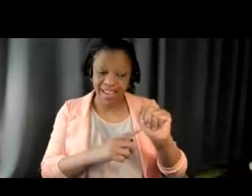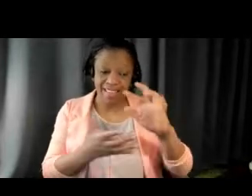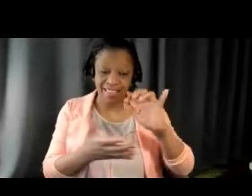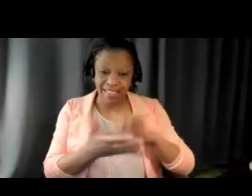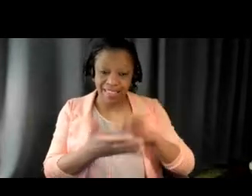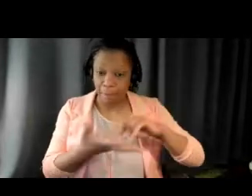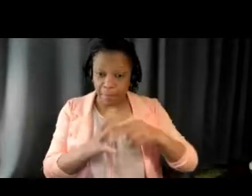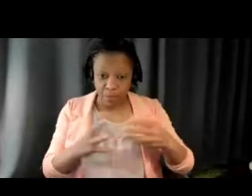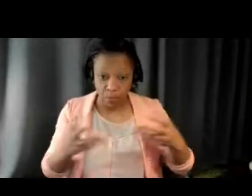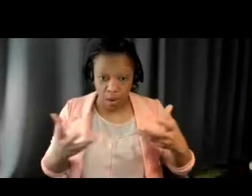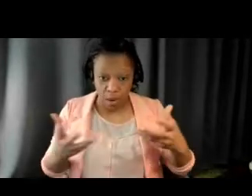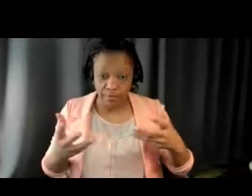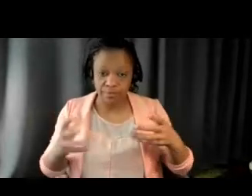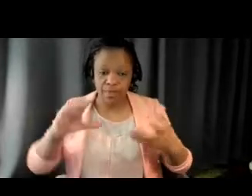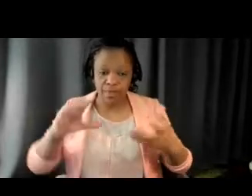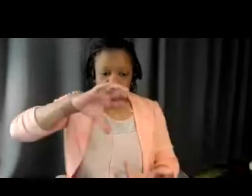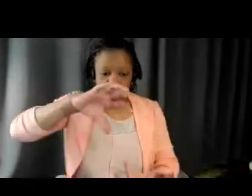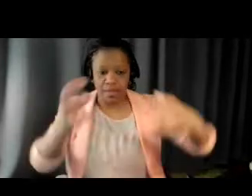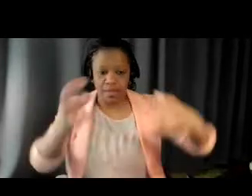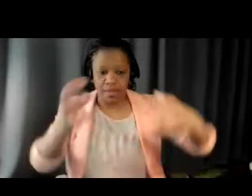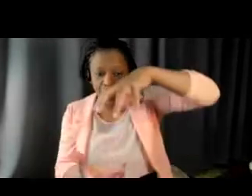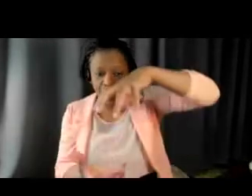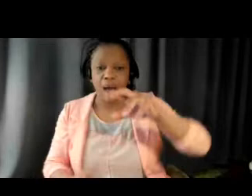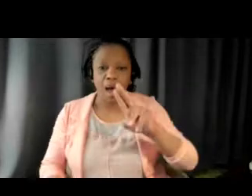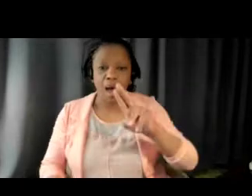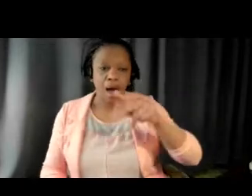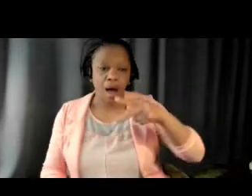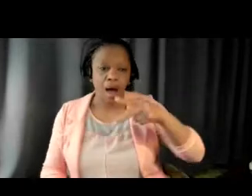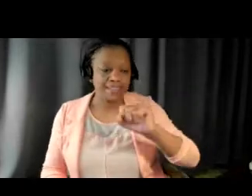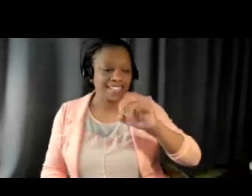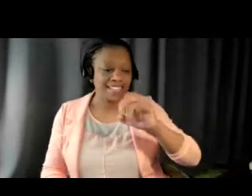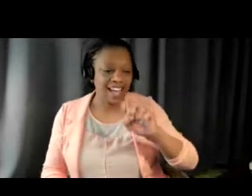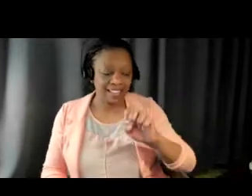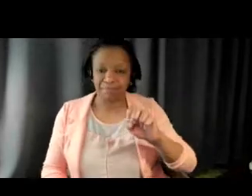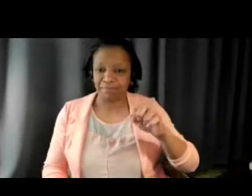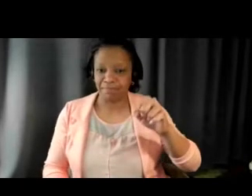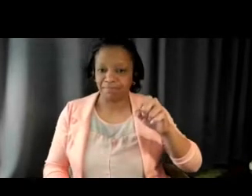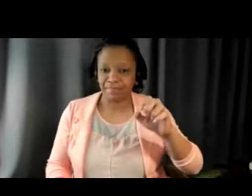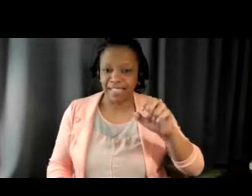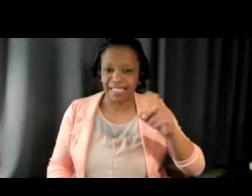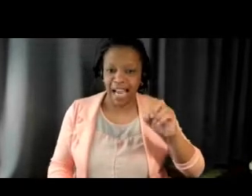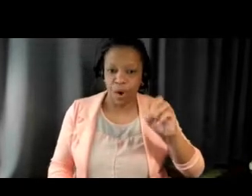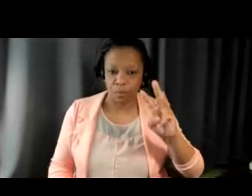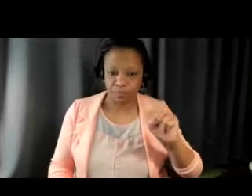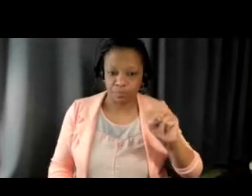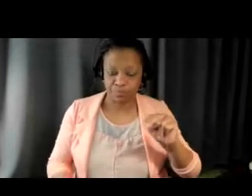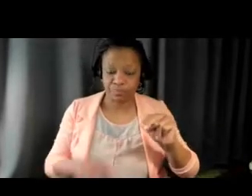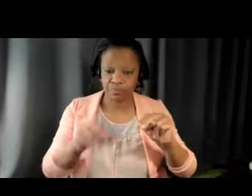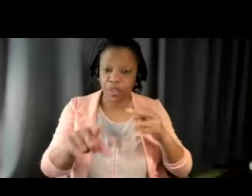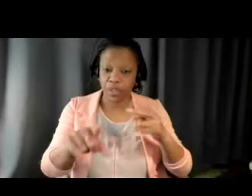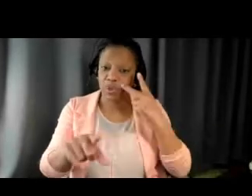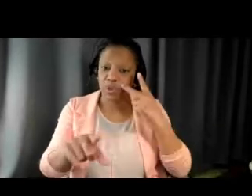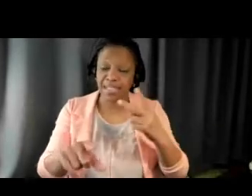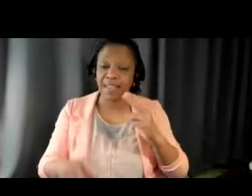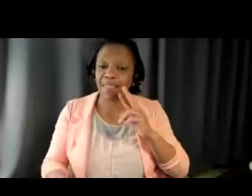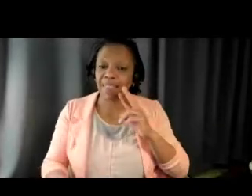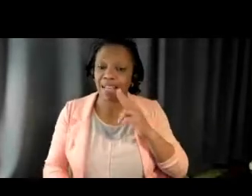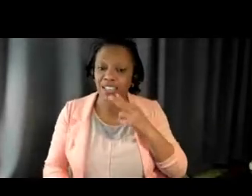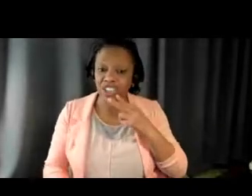down or flipped over. So this is the finished product. These are the roasted veggies that go on the bottom. This is a